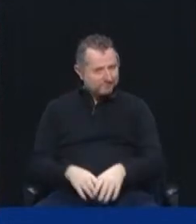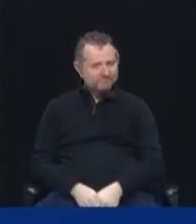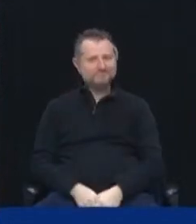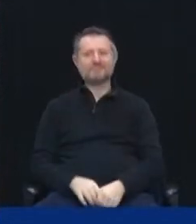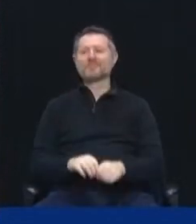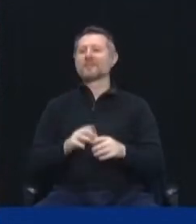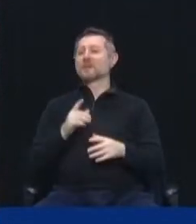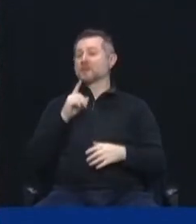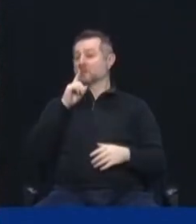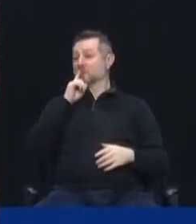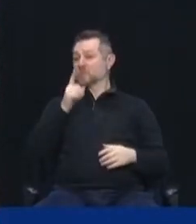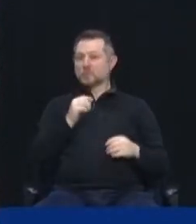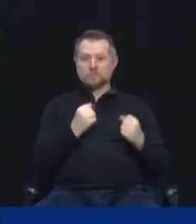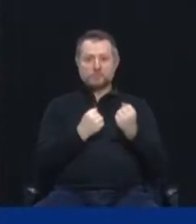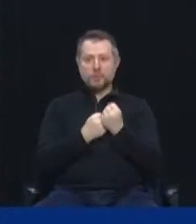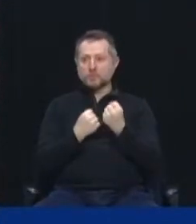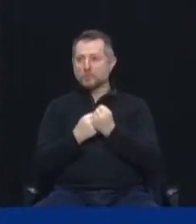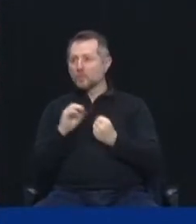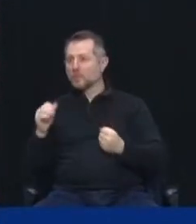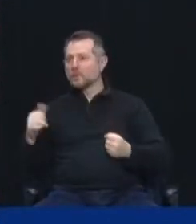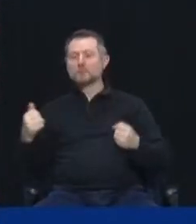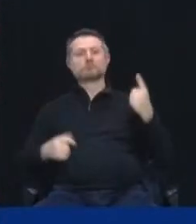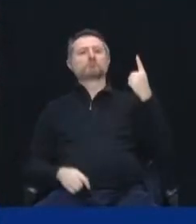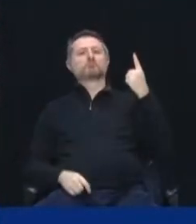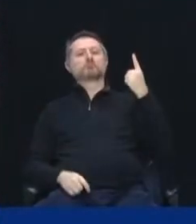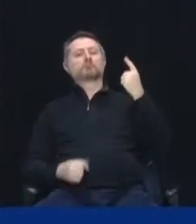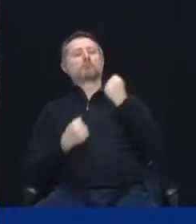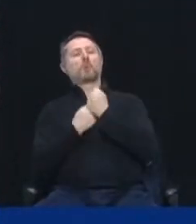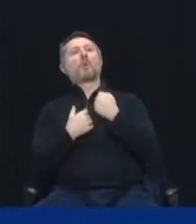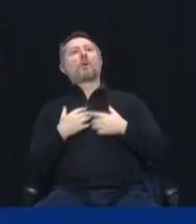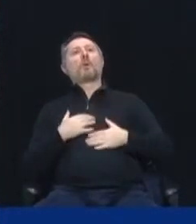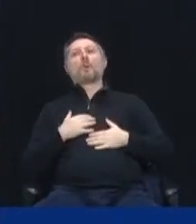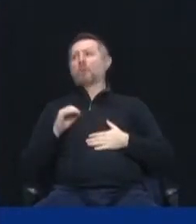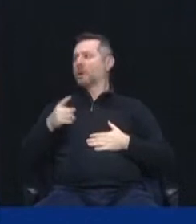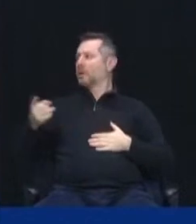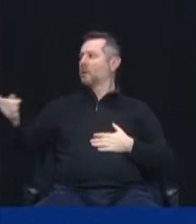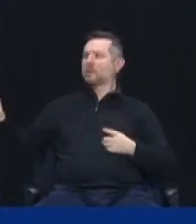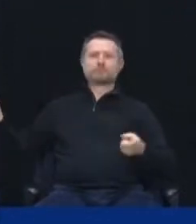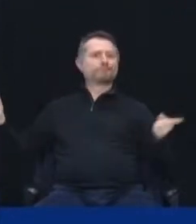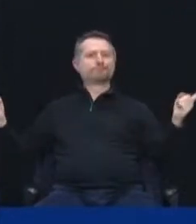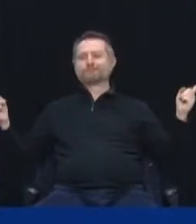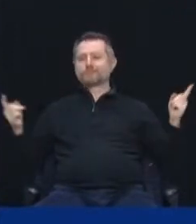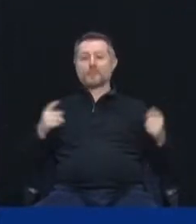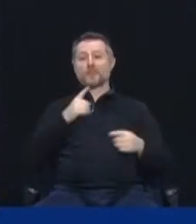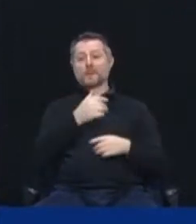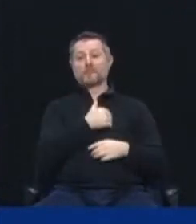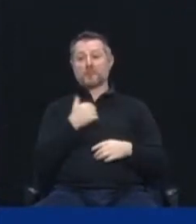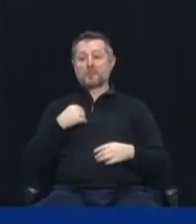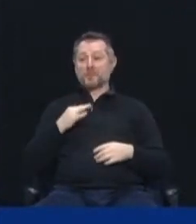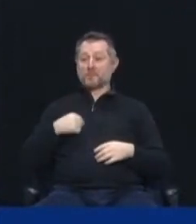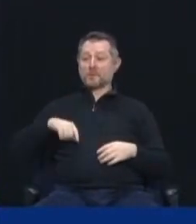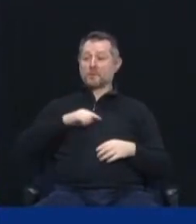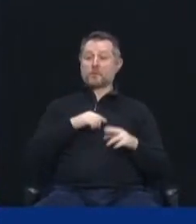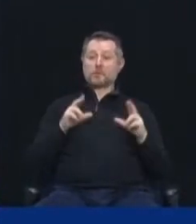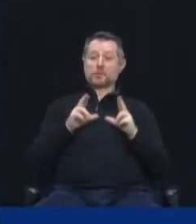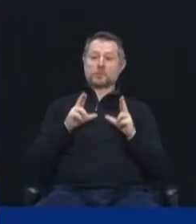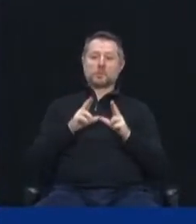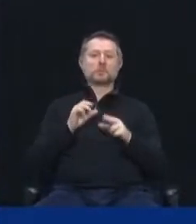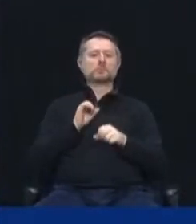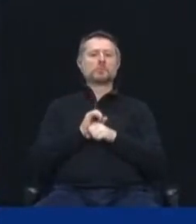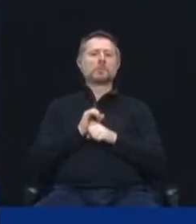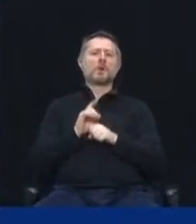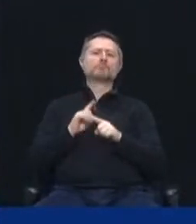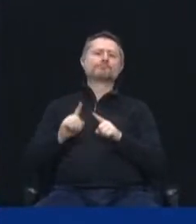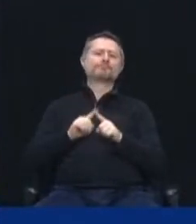find support anywhere else. The members of my union work in a number of jobs that